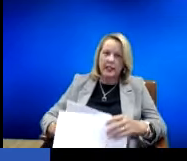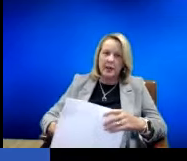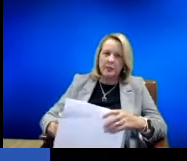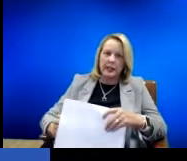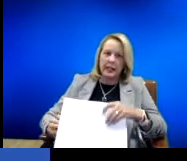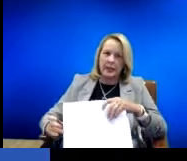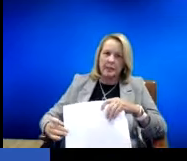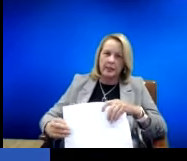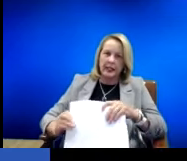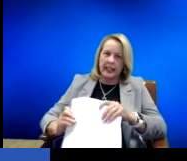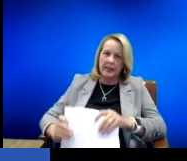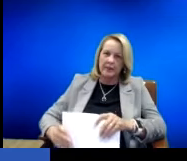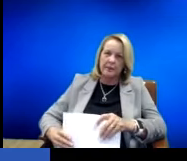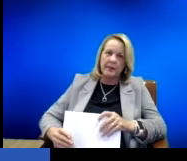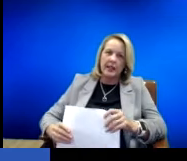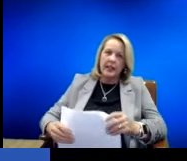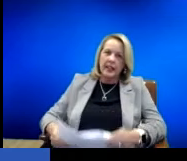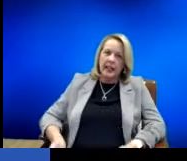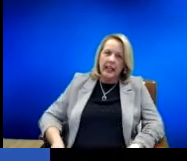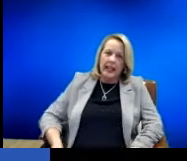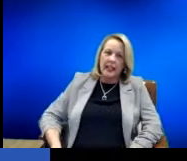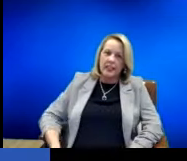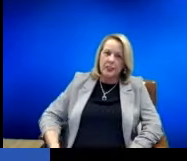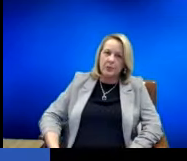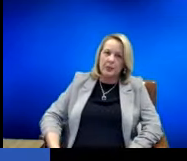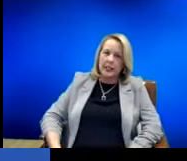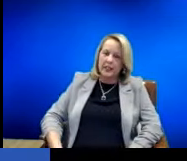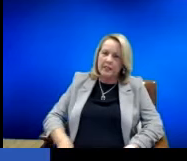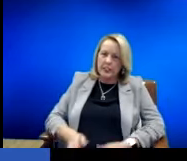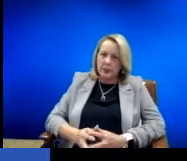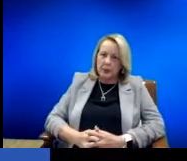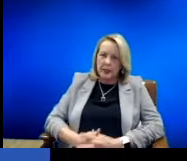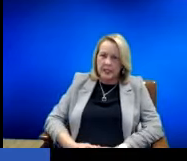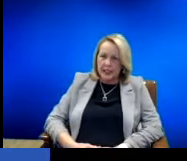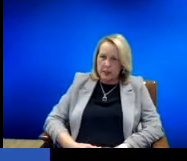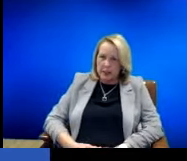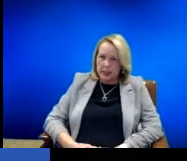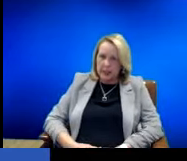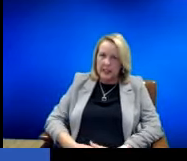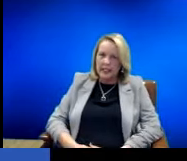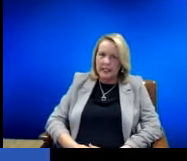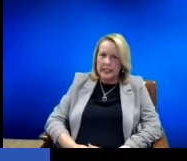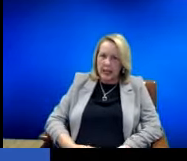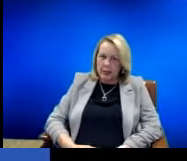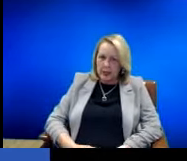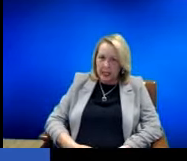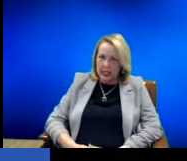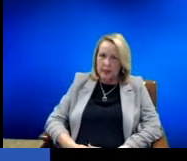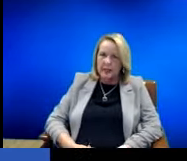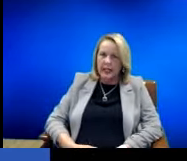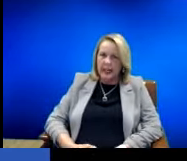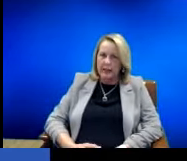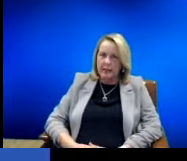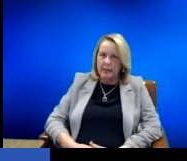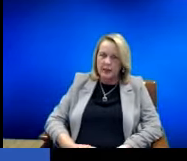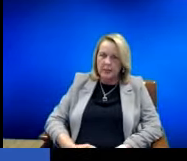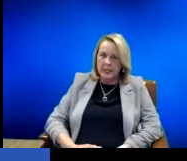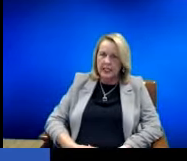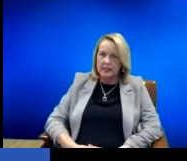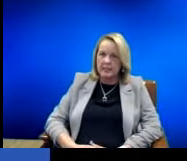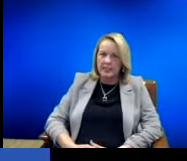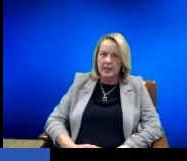Who can open an ABLE account? An eligible individual with a disability can establish an ABLE account